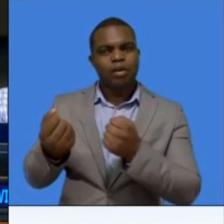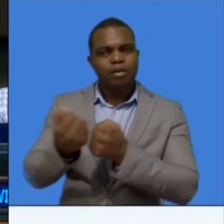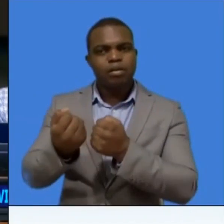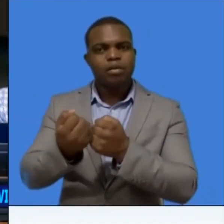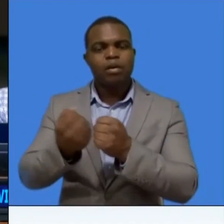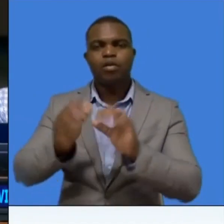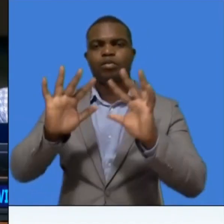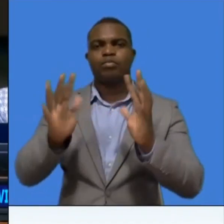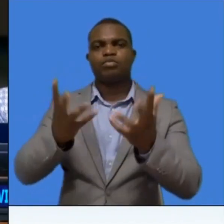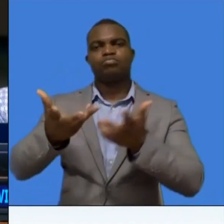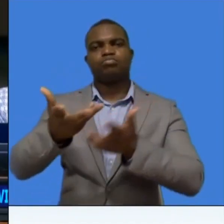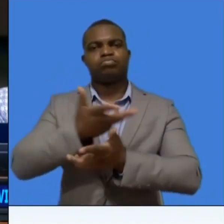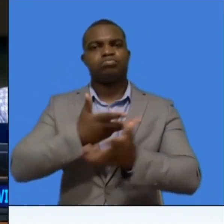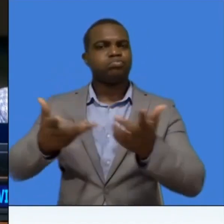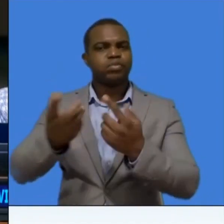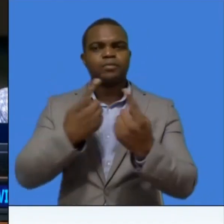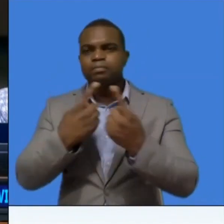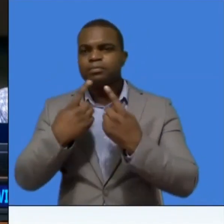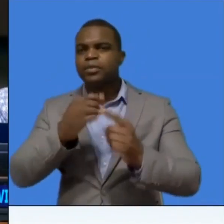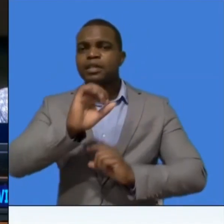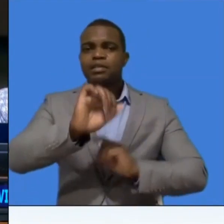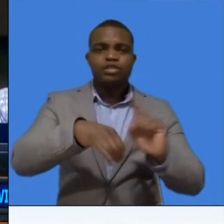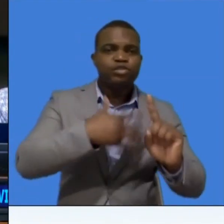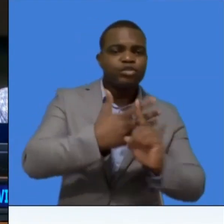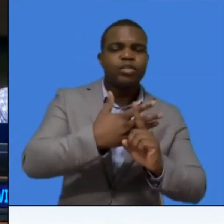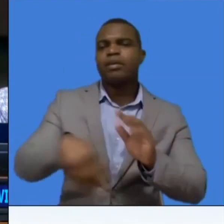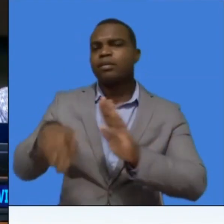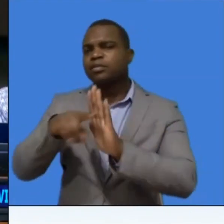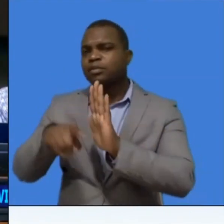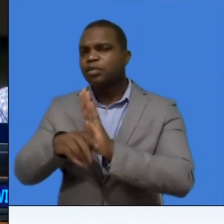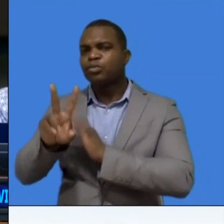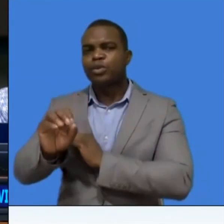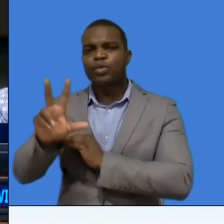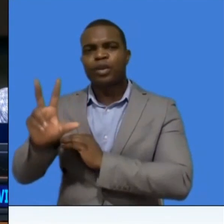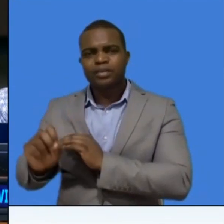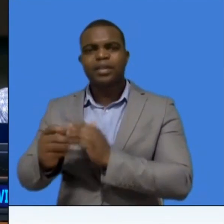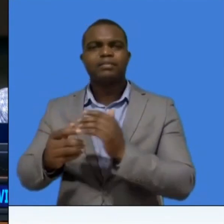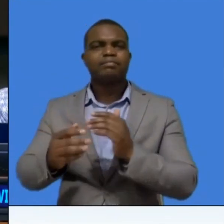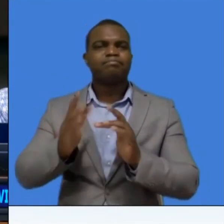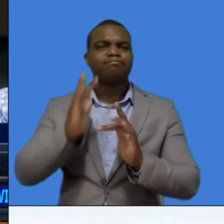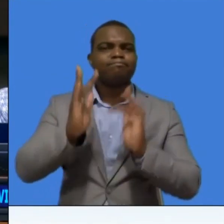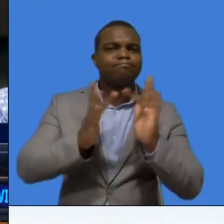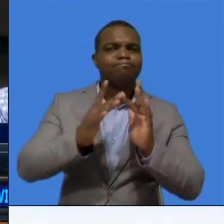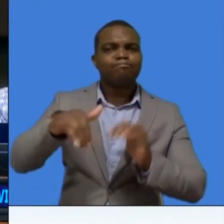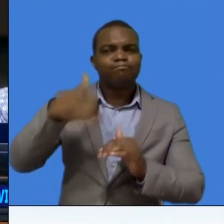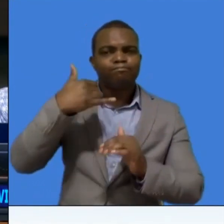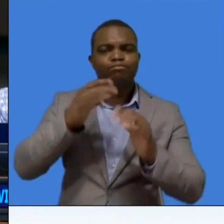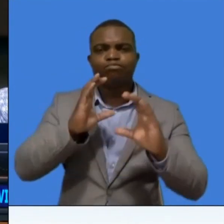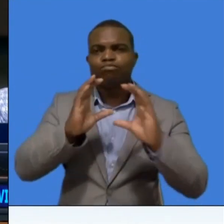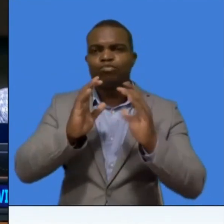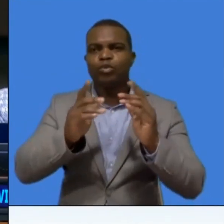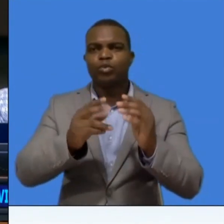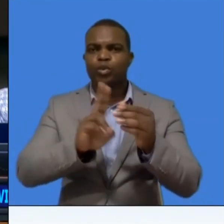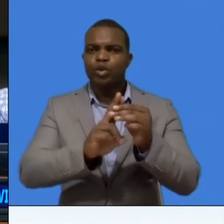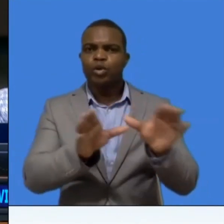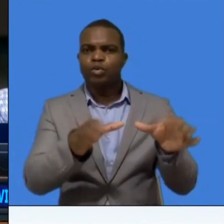others. Change is taking place, but not at the pace that we all would like to see. Therefore, it is incumbent on each